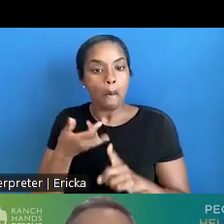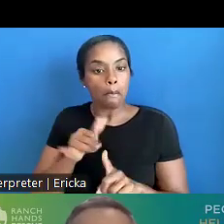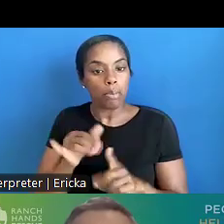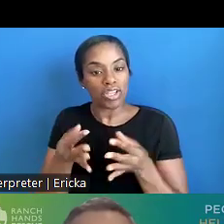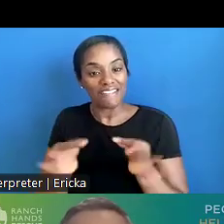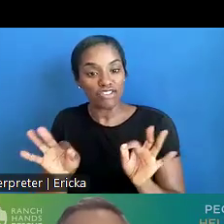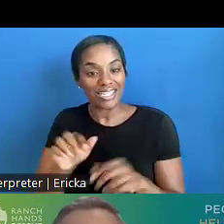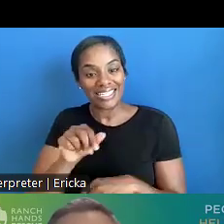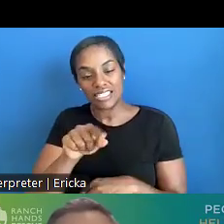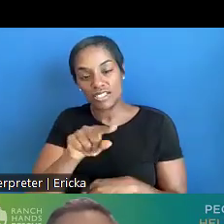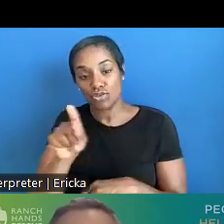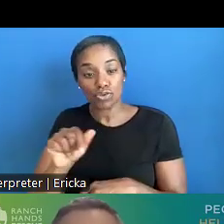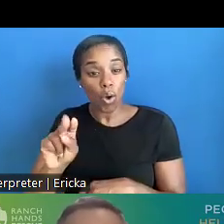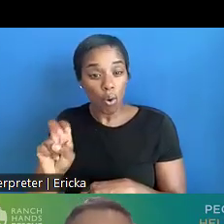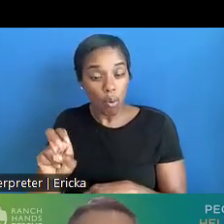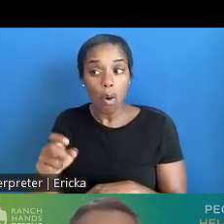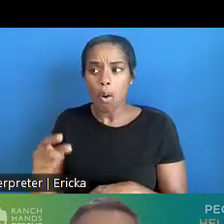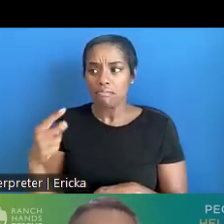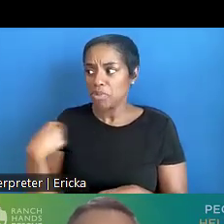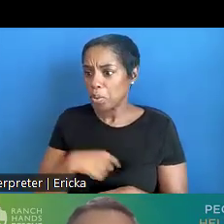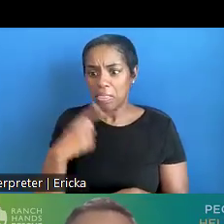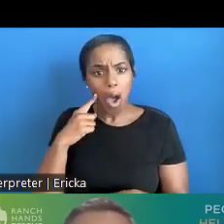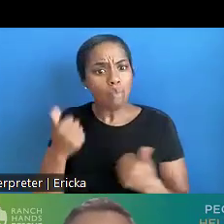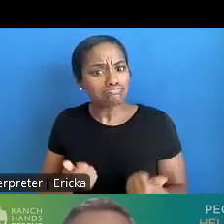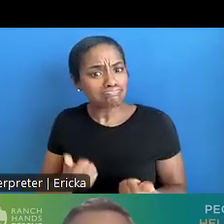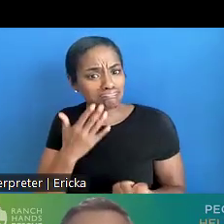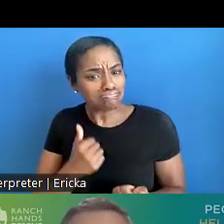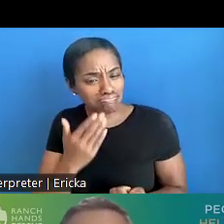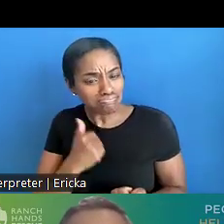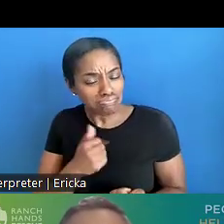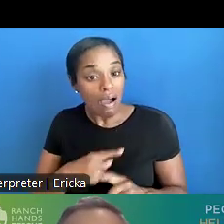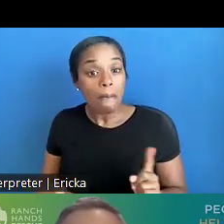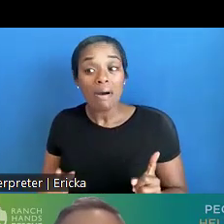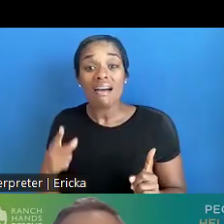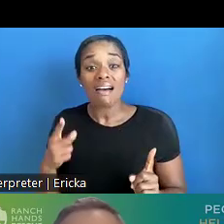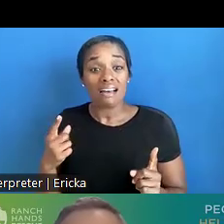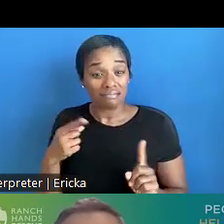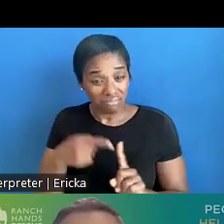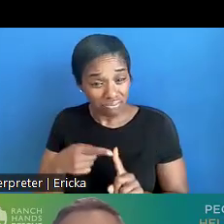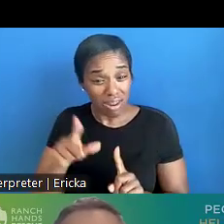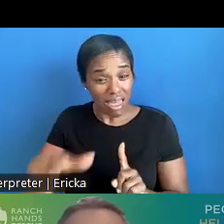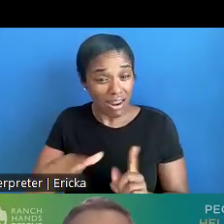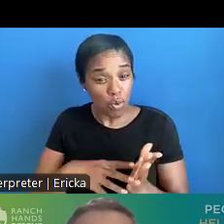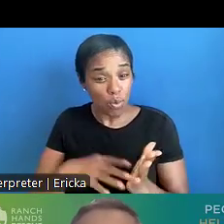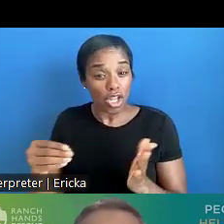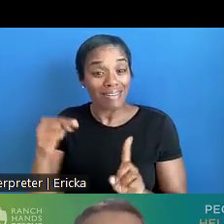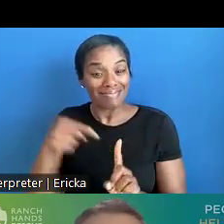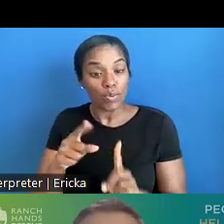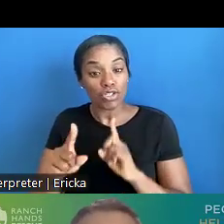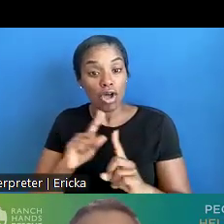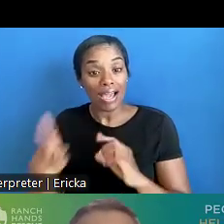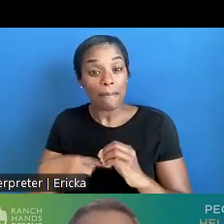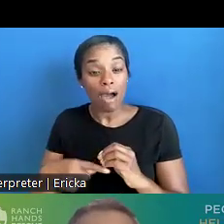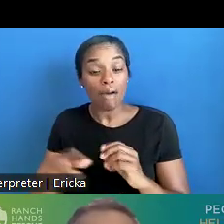didn't realize until more time passed and more interviews is that he was referring to those who had sexually abused him, who had trafficked him right off the